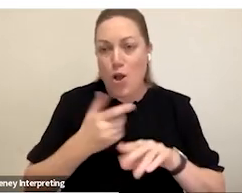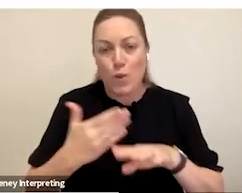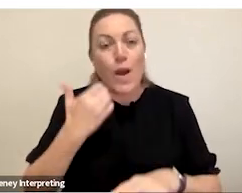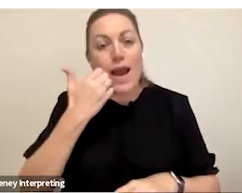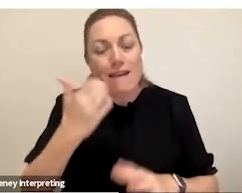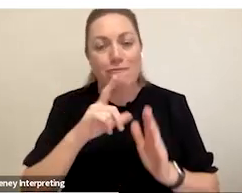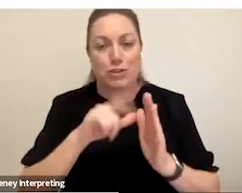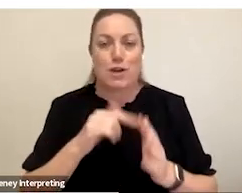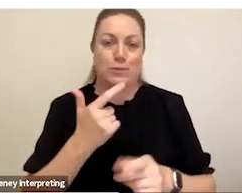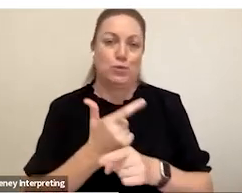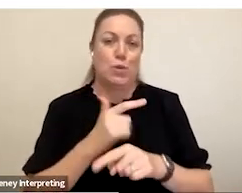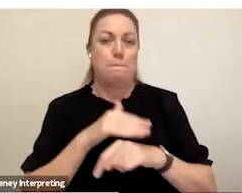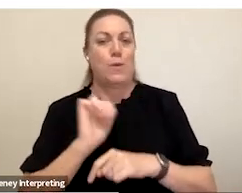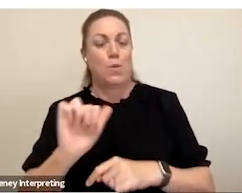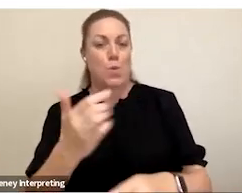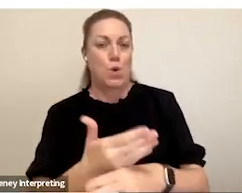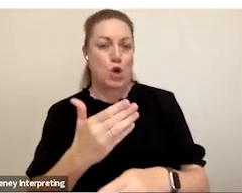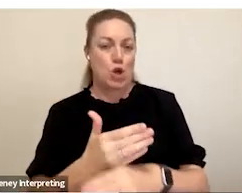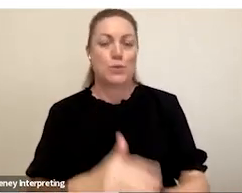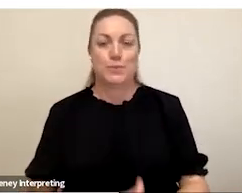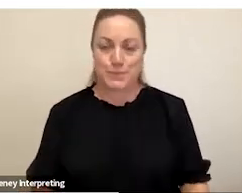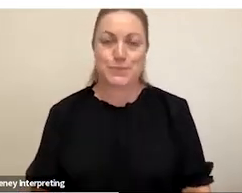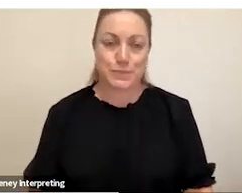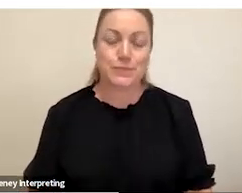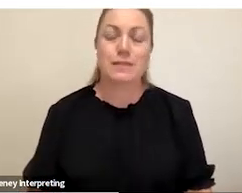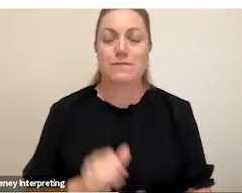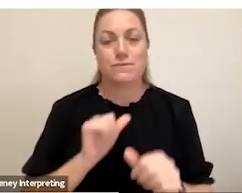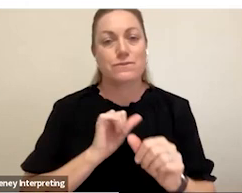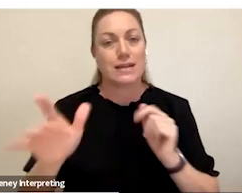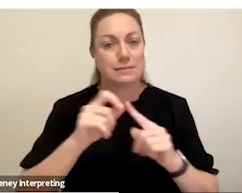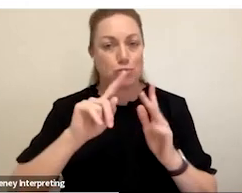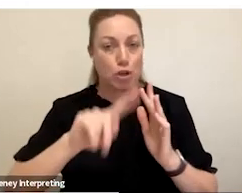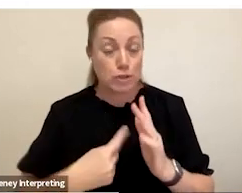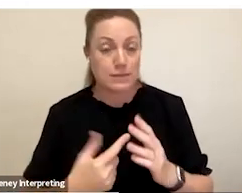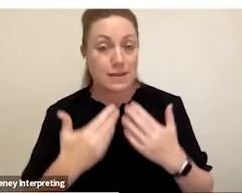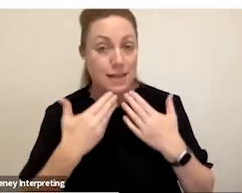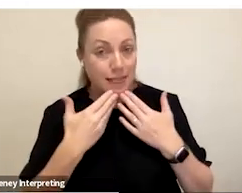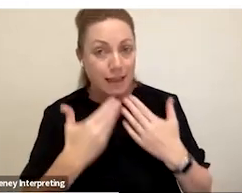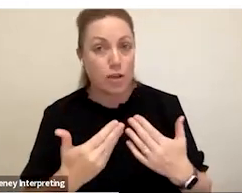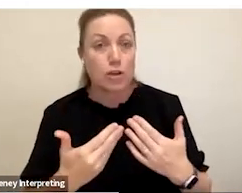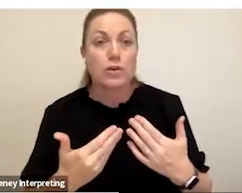new about the work. It's been such a fantastic project. So thank you for that